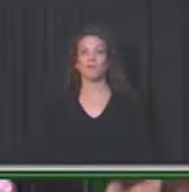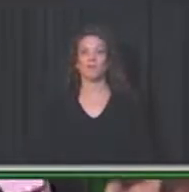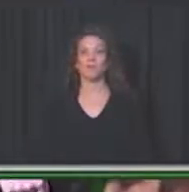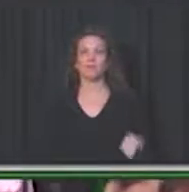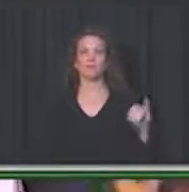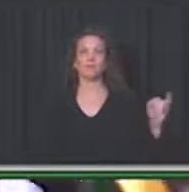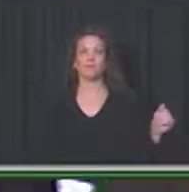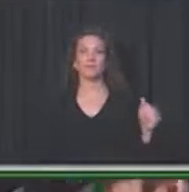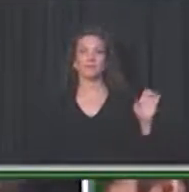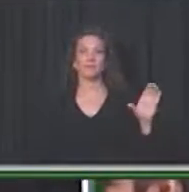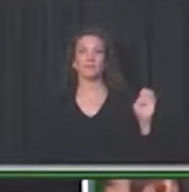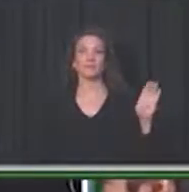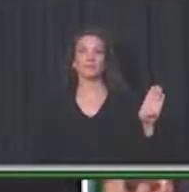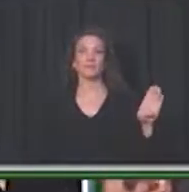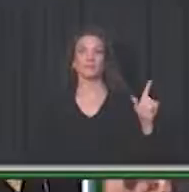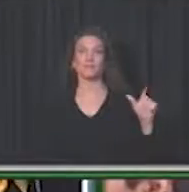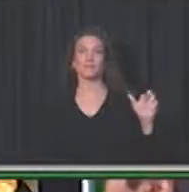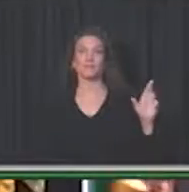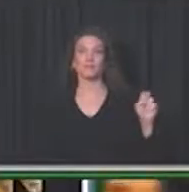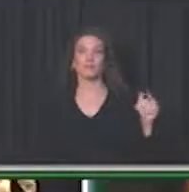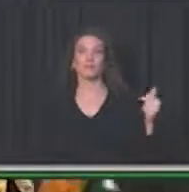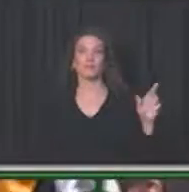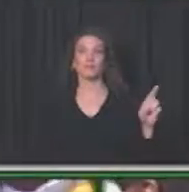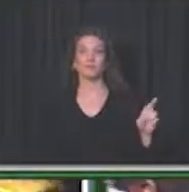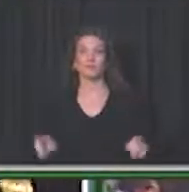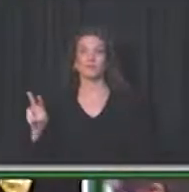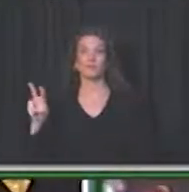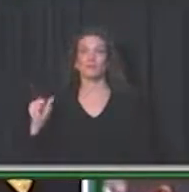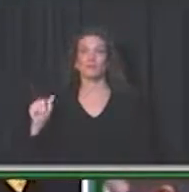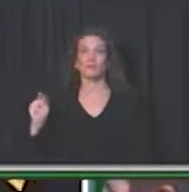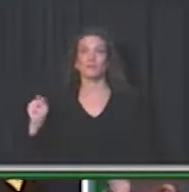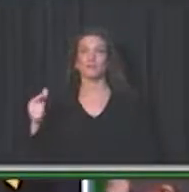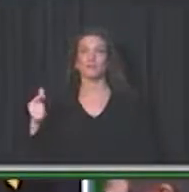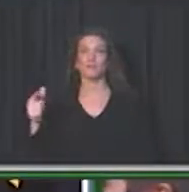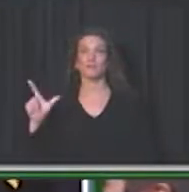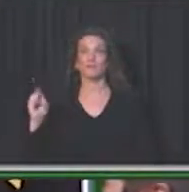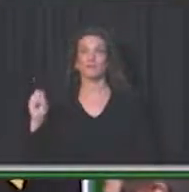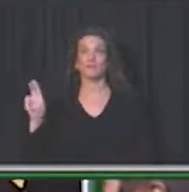Jacob Lorenzel. Va Hung Lau.